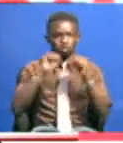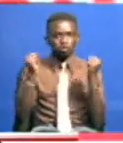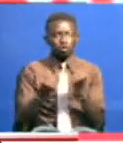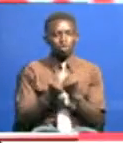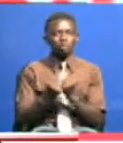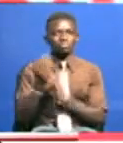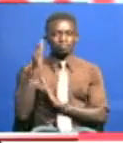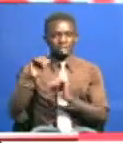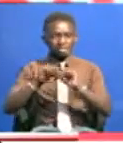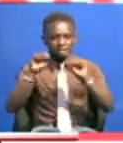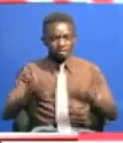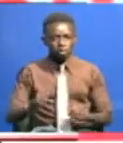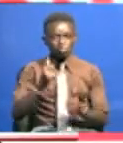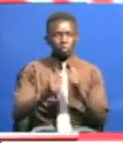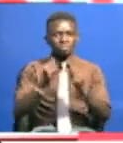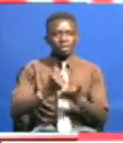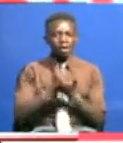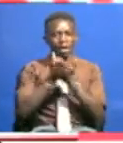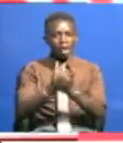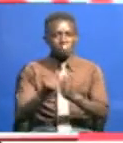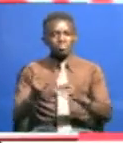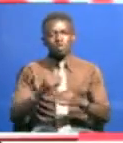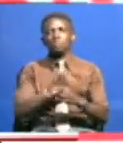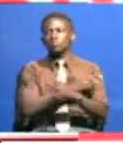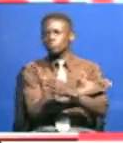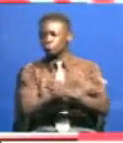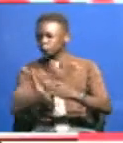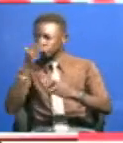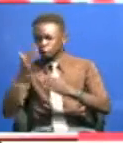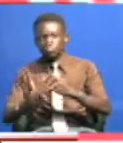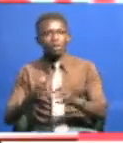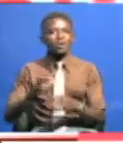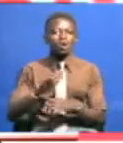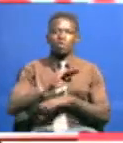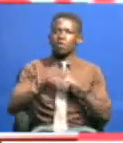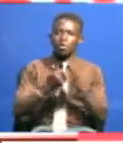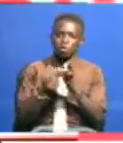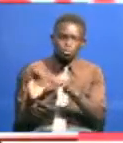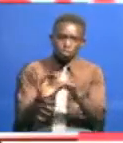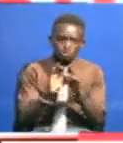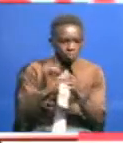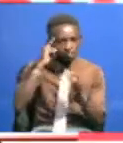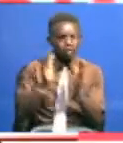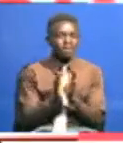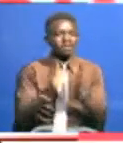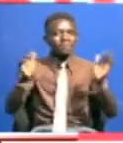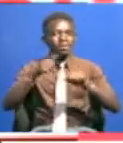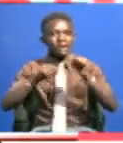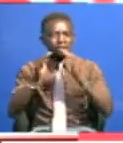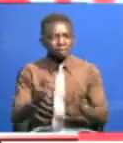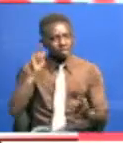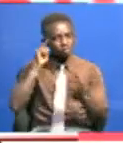coverage throughout the effective coordination of diverse actors in order to focus our full